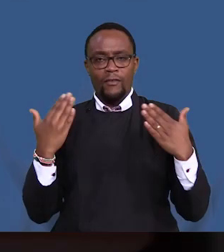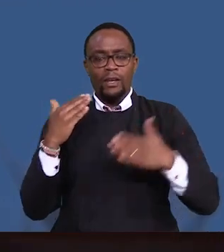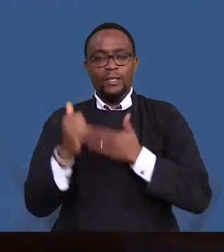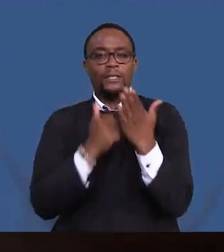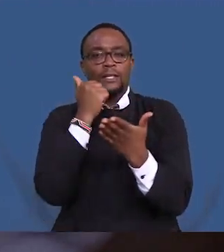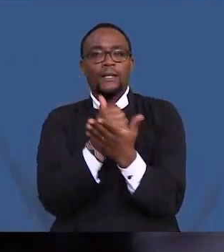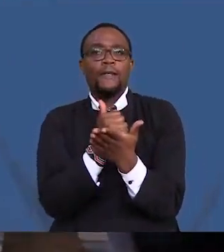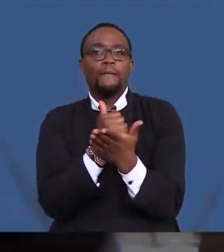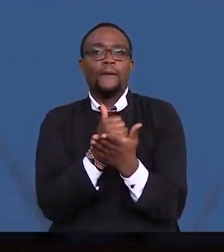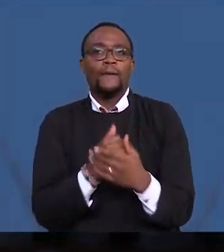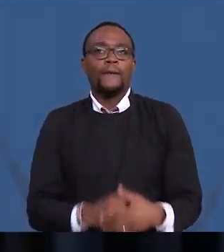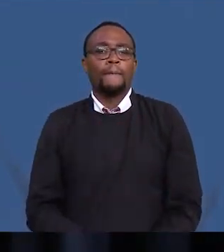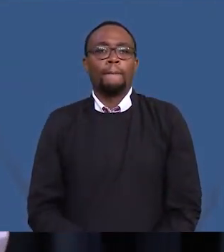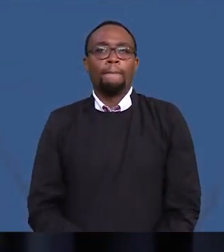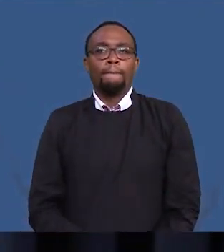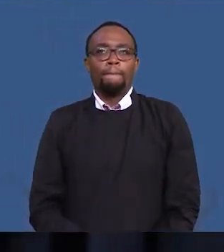everlasting. Amen.